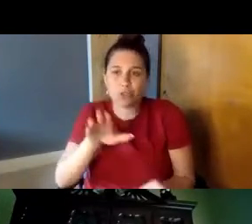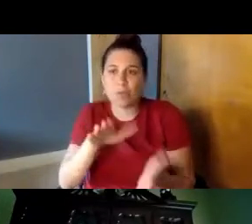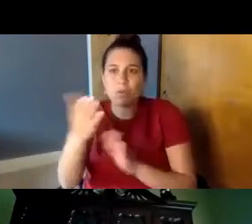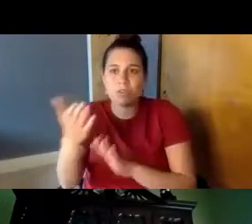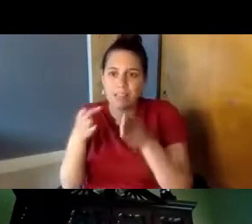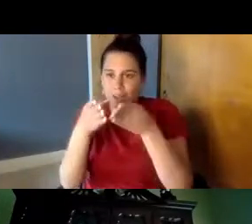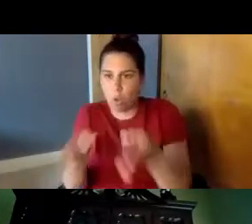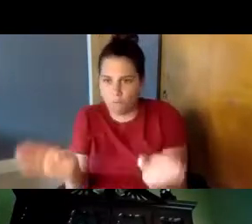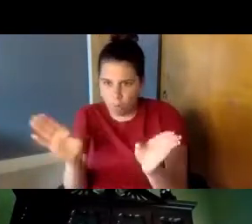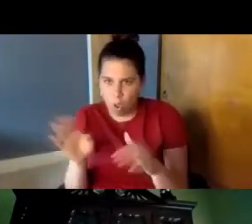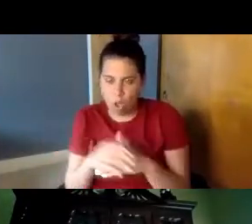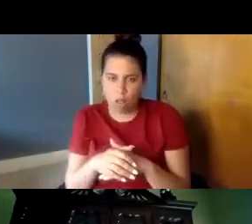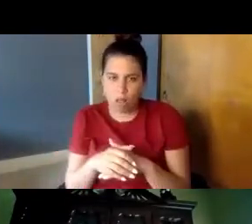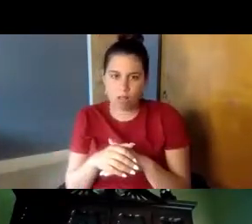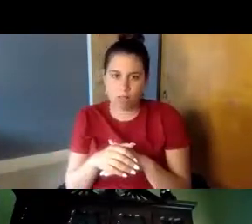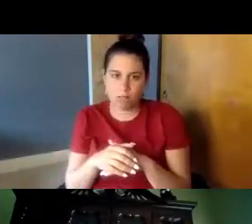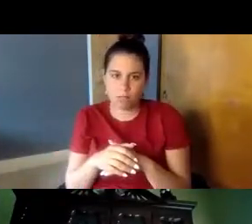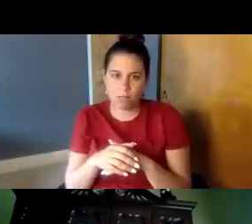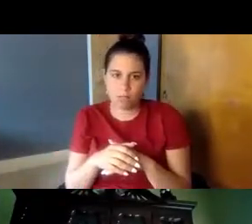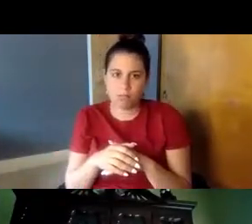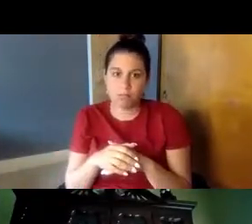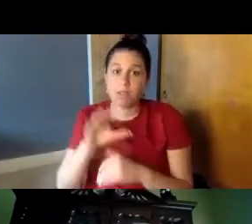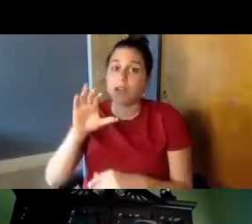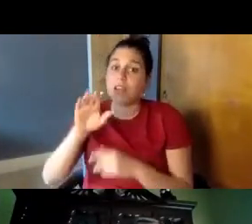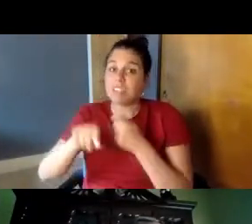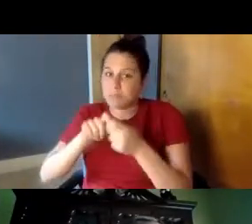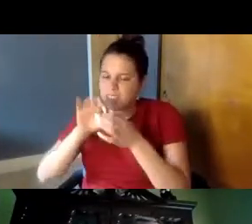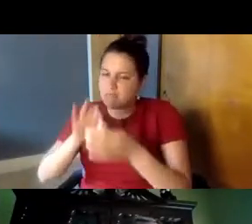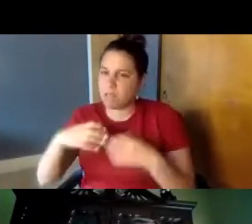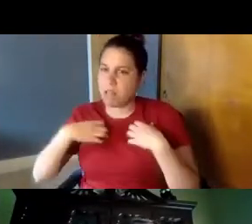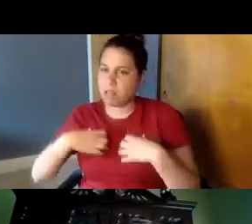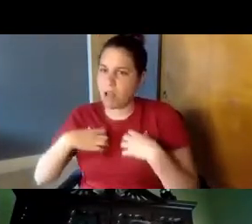and specifically a higher burden of lung and colorectal cancer mortality.